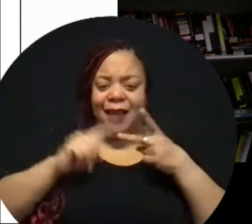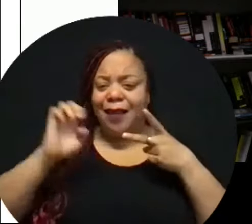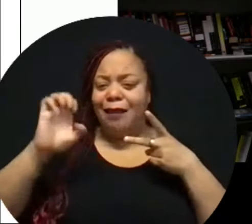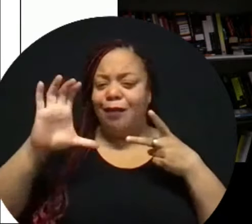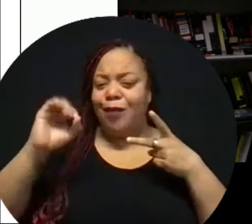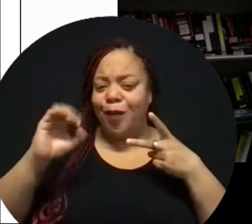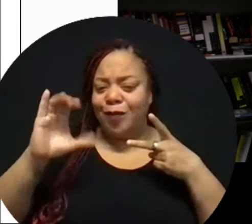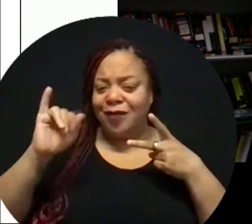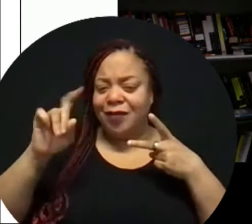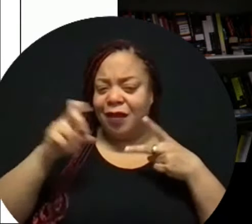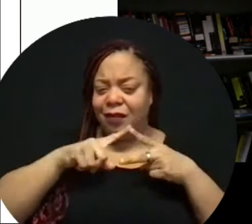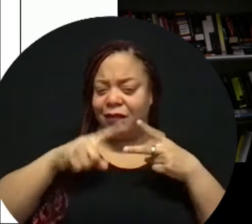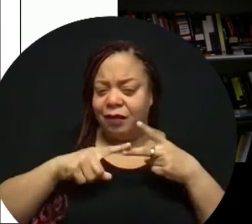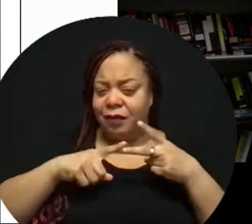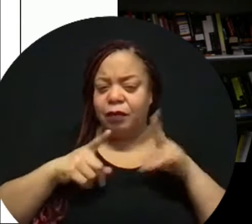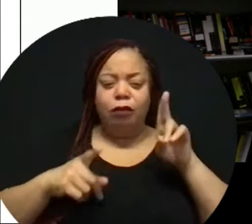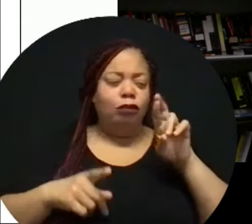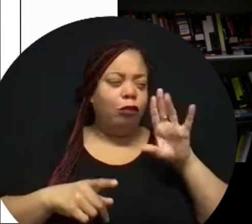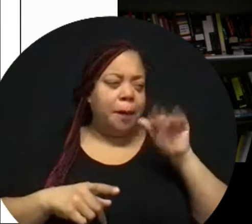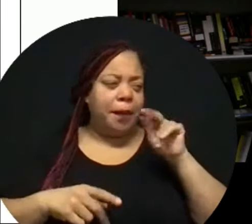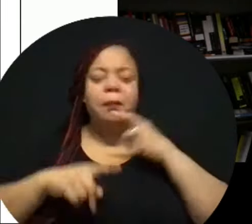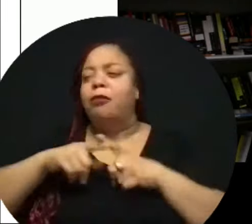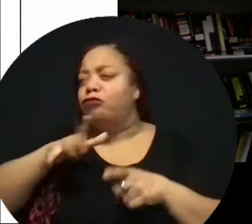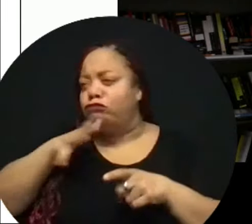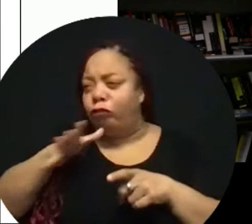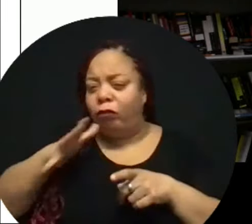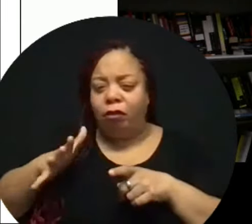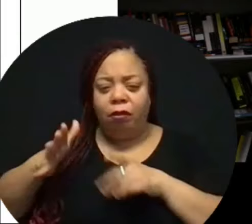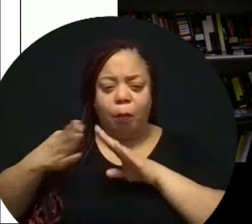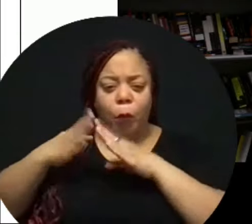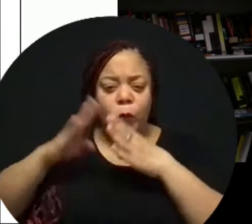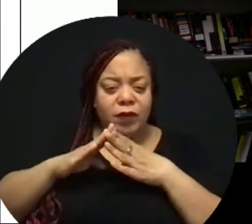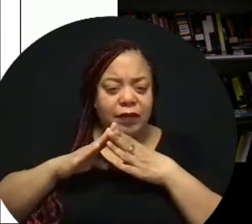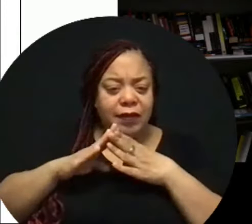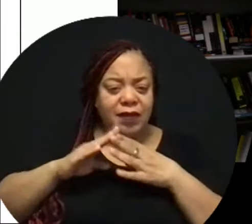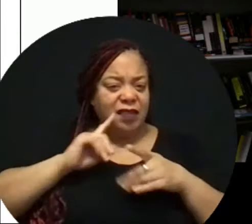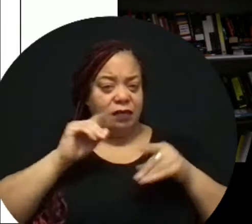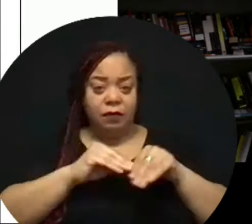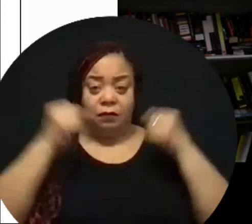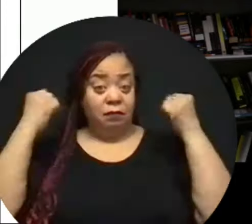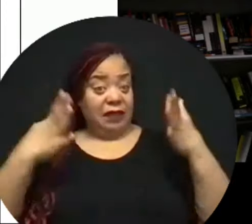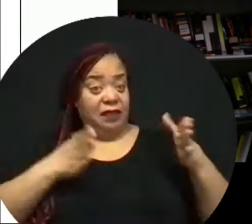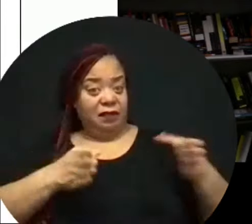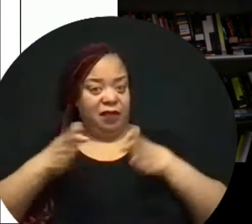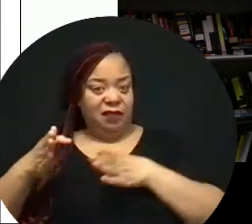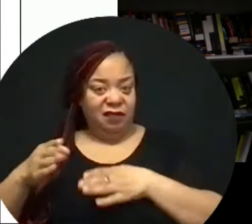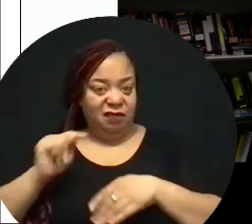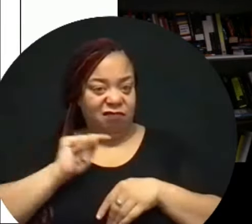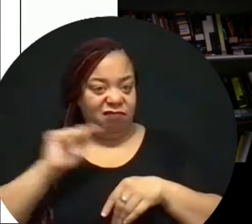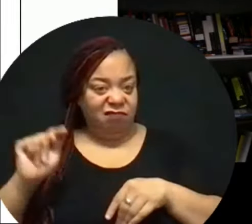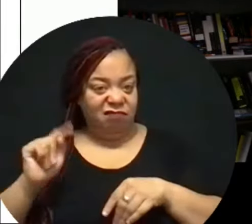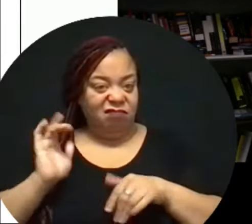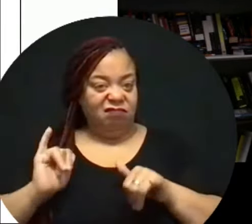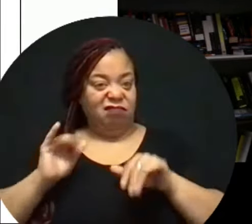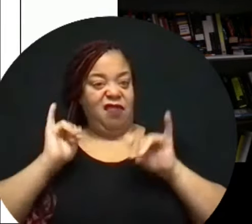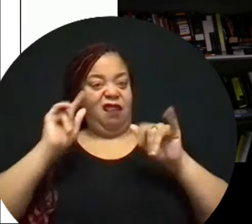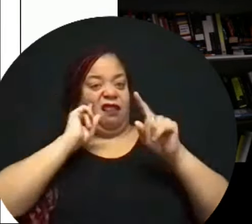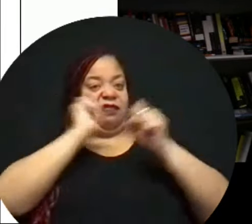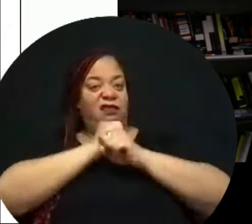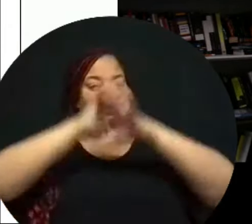outlook as the idea that an area can be, or an ecology or an environment can be